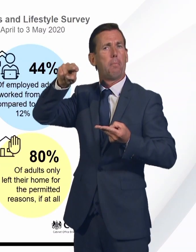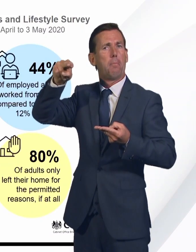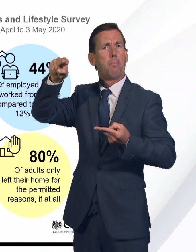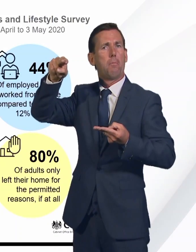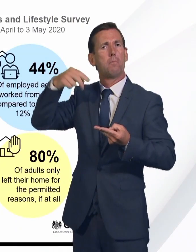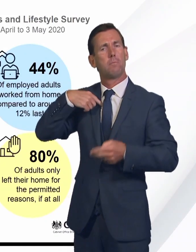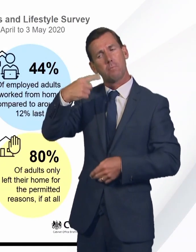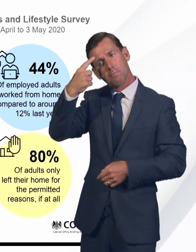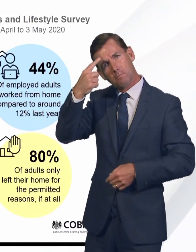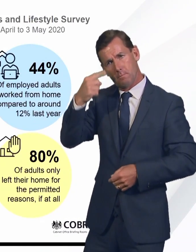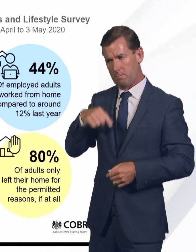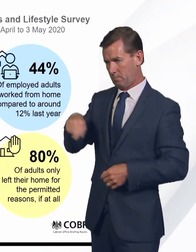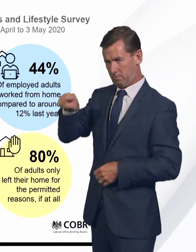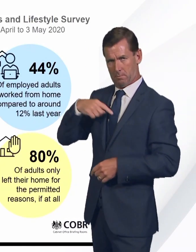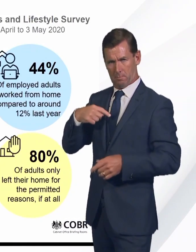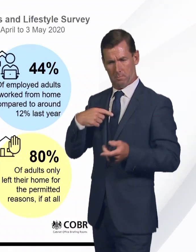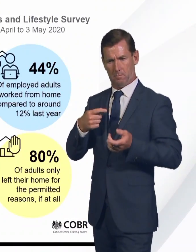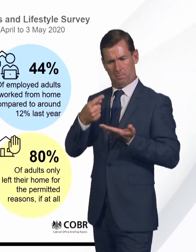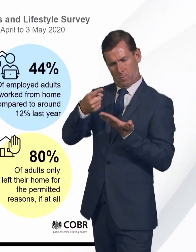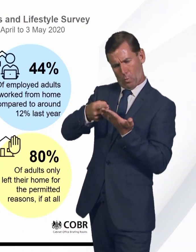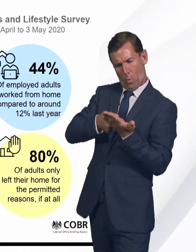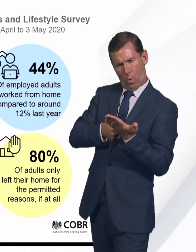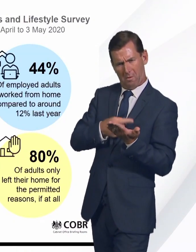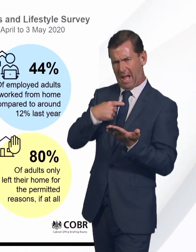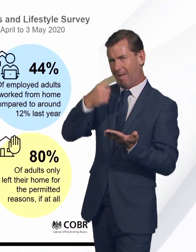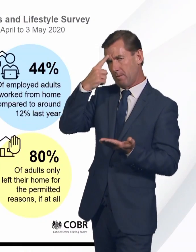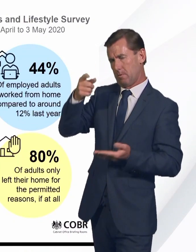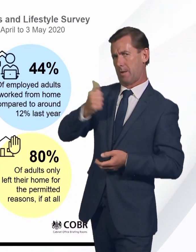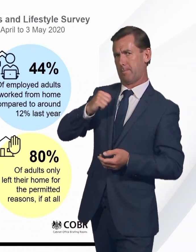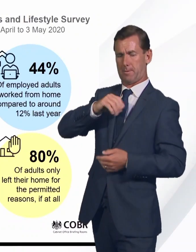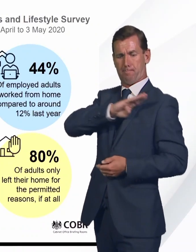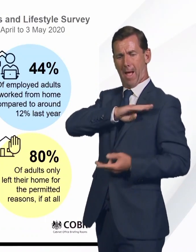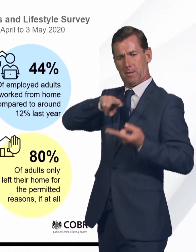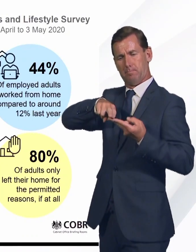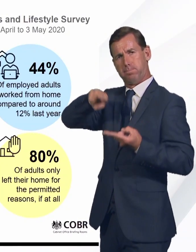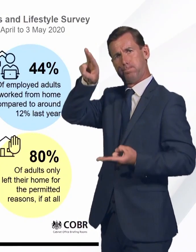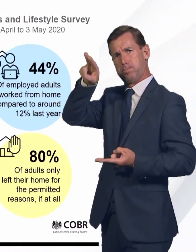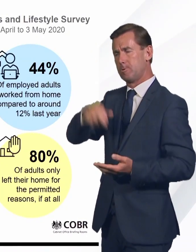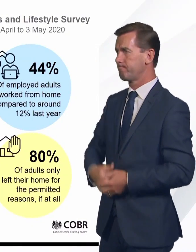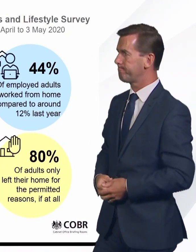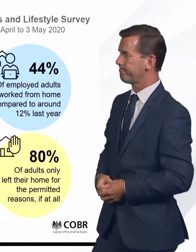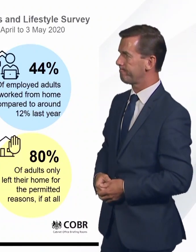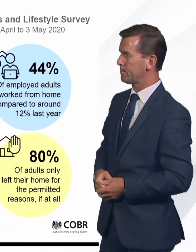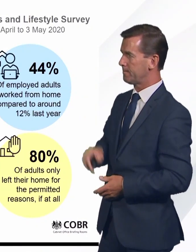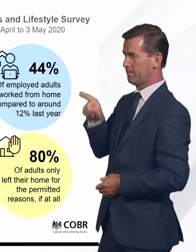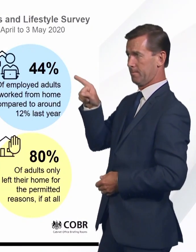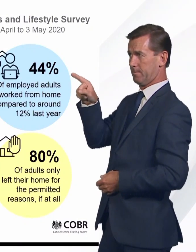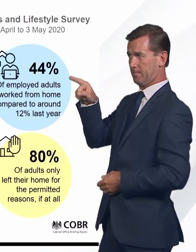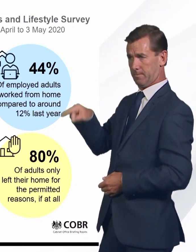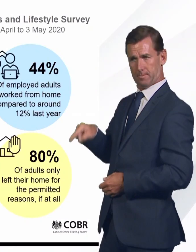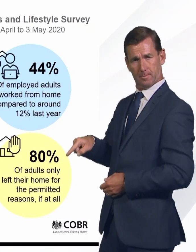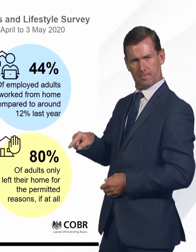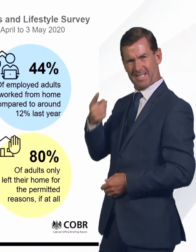within social distancing measures, that will increase. And on the right-hand side, you can see the ONS Opinions and Lifestyle